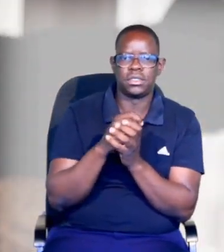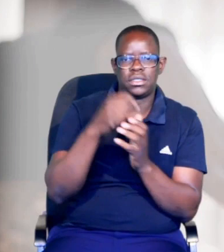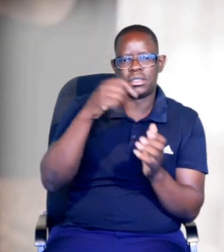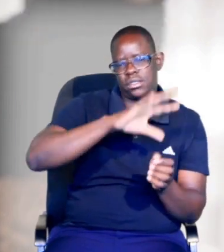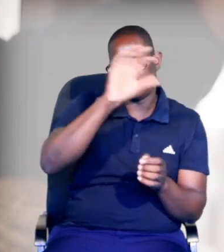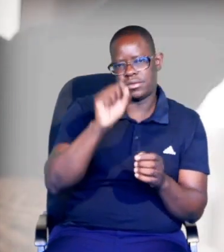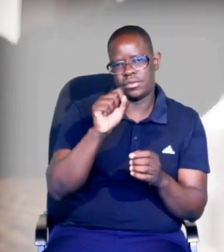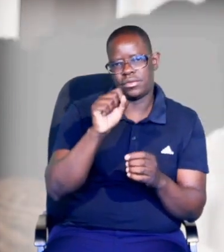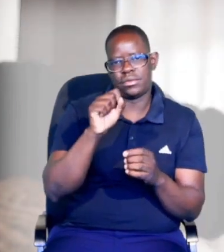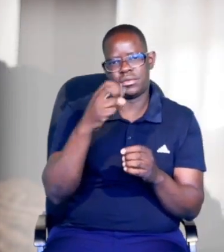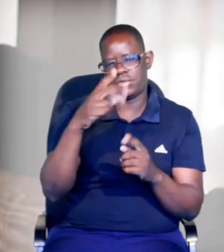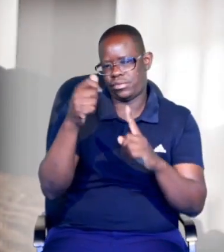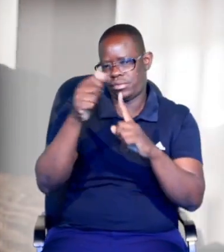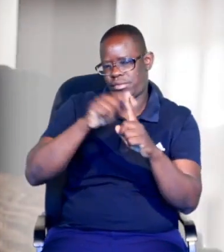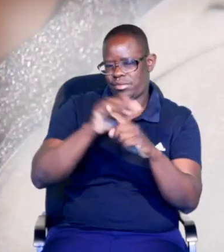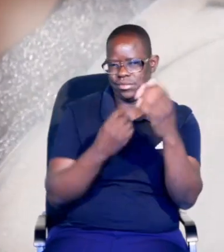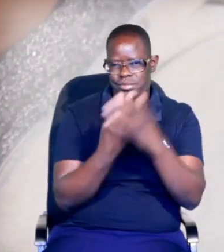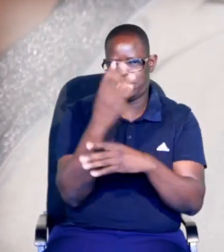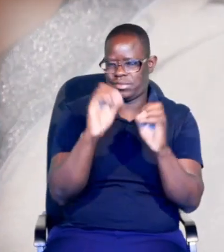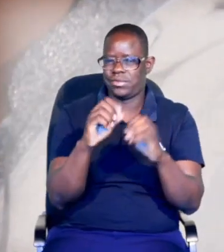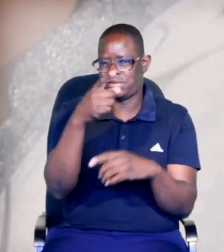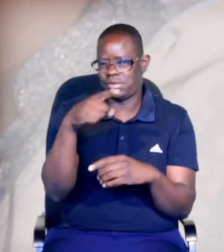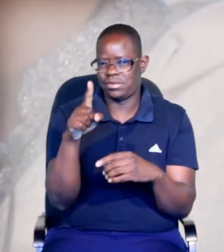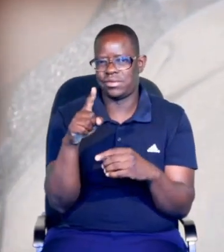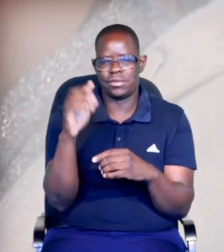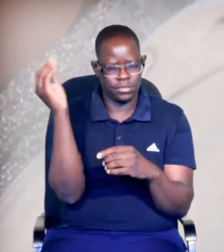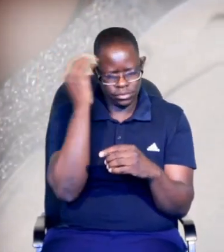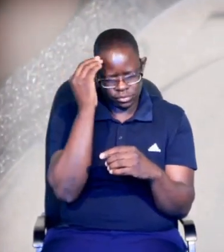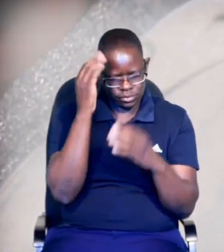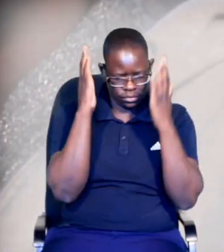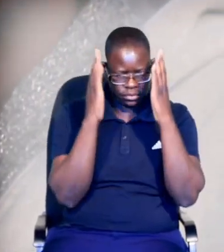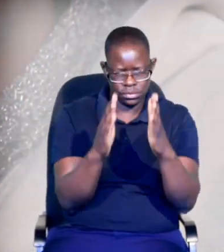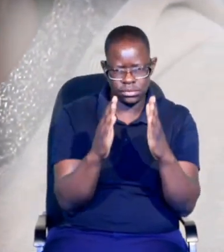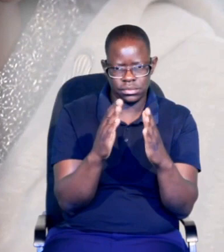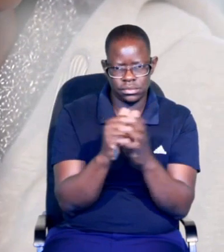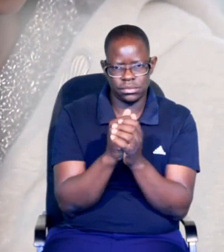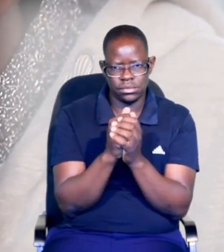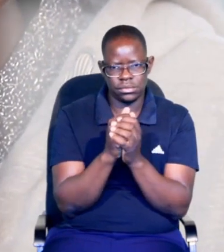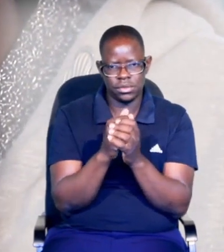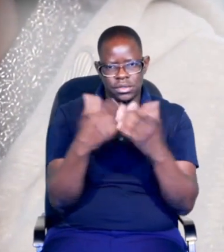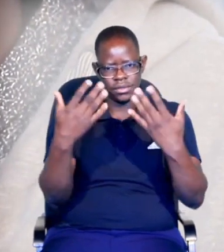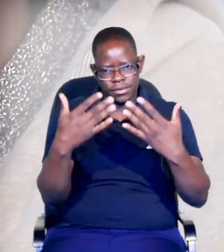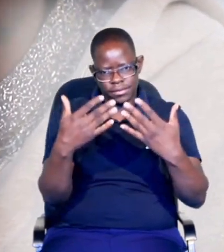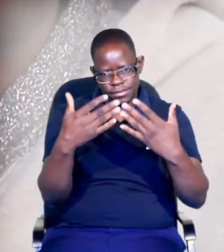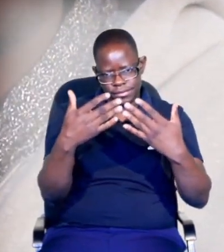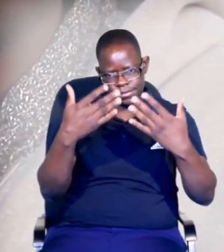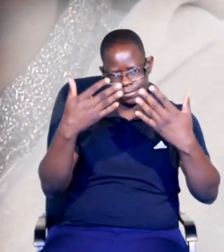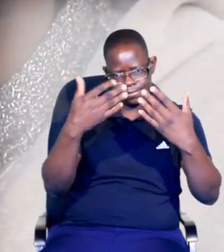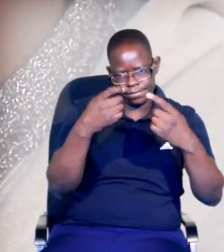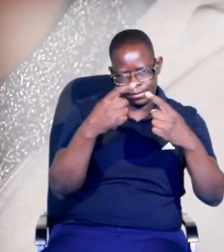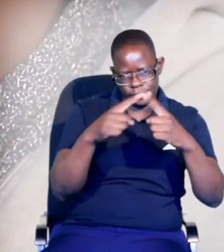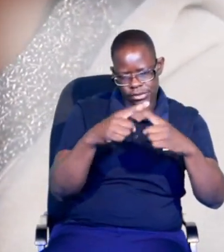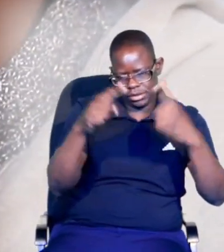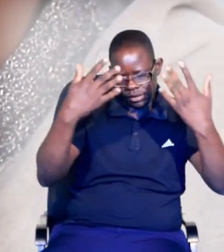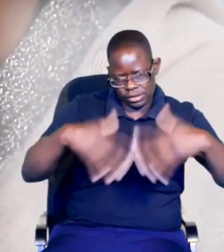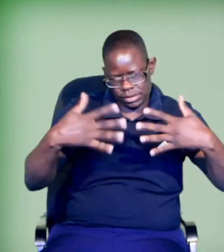Africa, KwaZulu-Natal is known for banana production. That's right. But now you must focus, because the next type of specialization is specialization